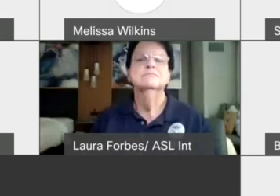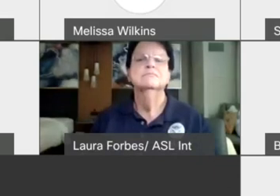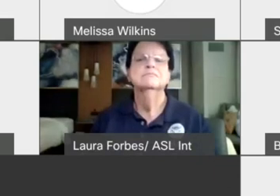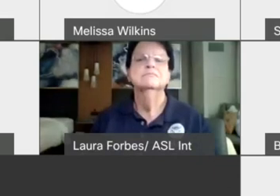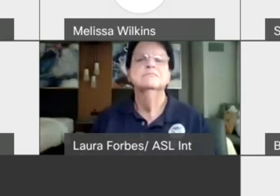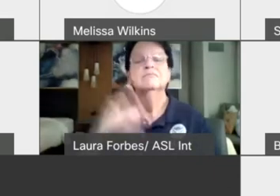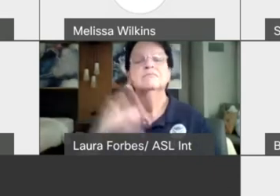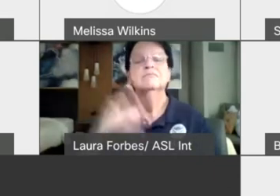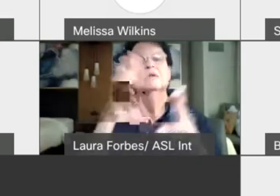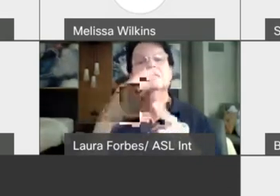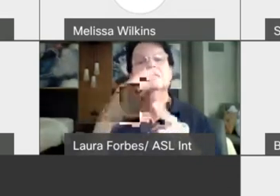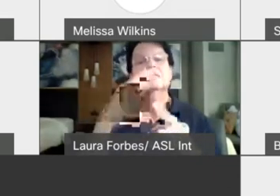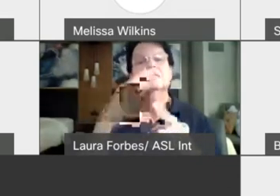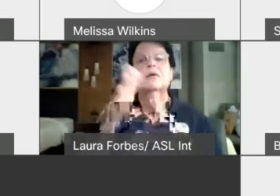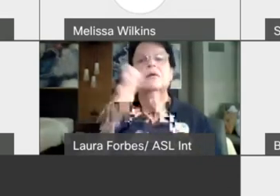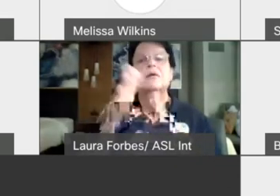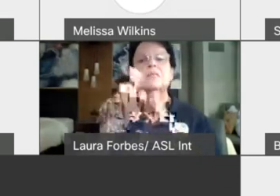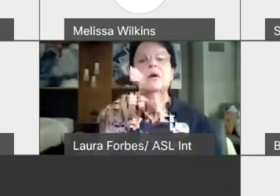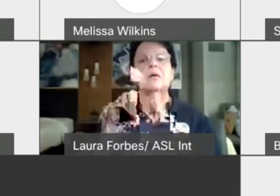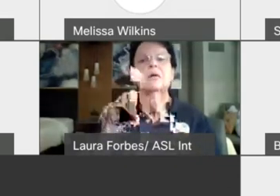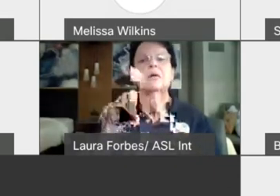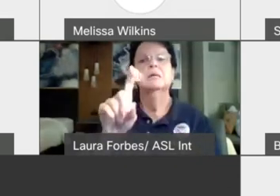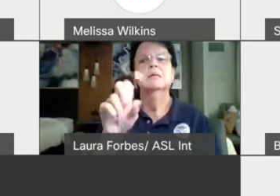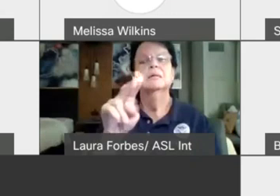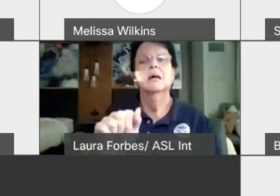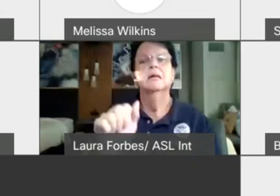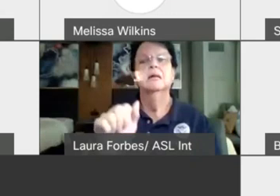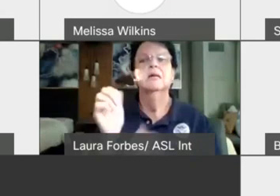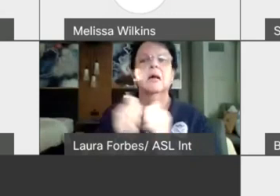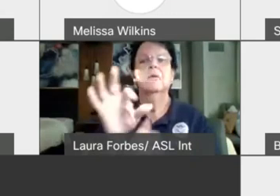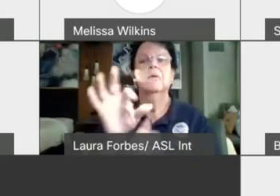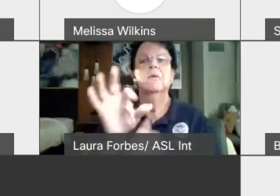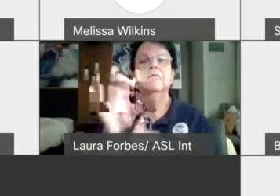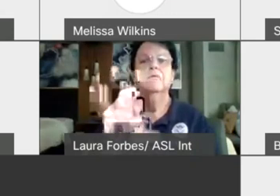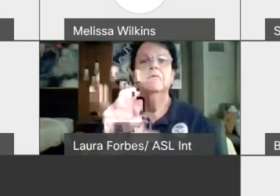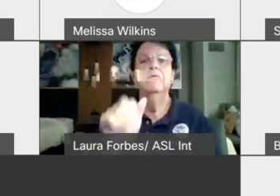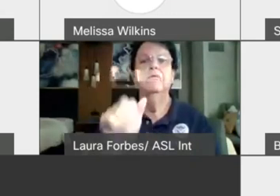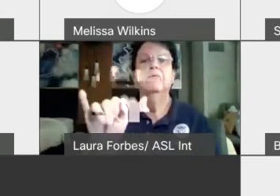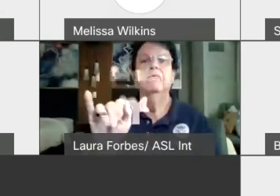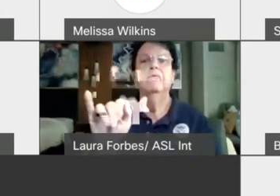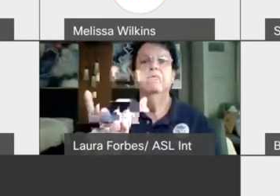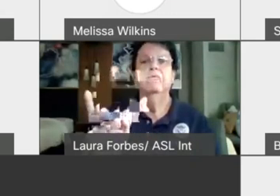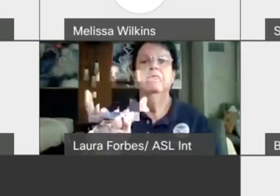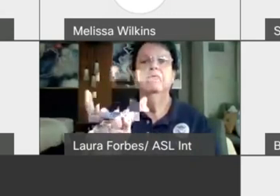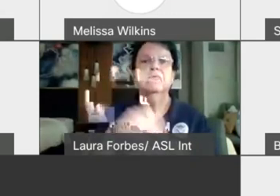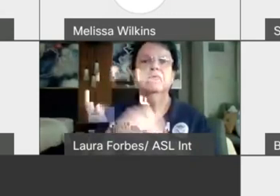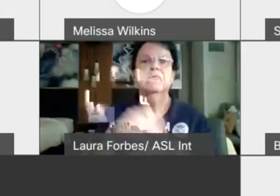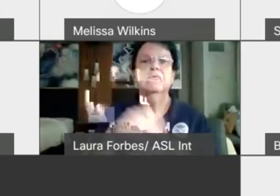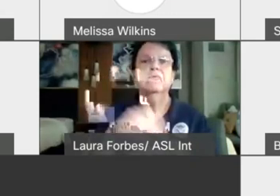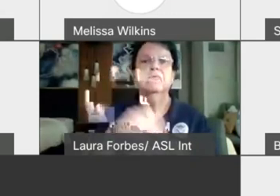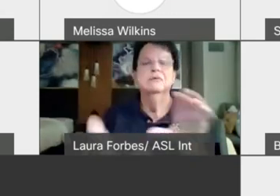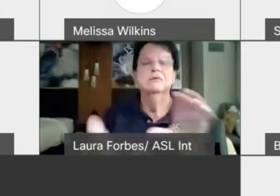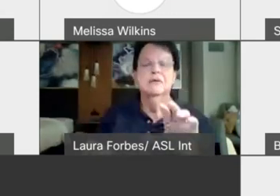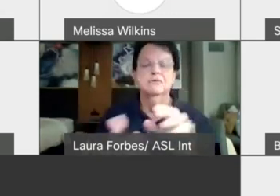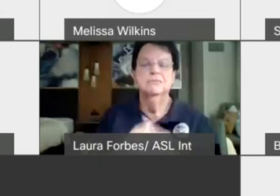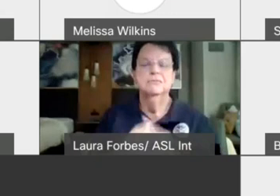Hello, my name is Barbara Sedana, and I'm with FEMA IA deployed to this disaster.